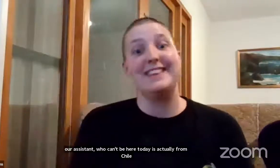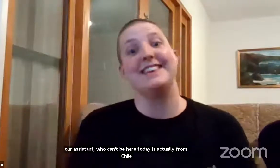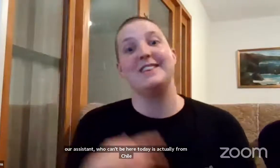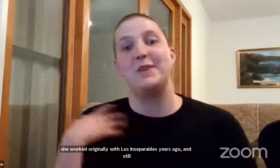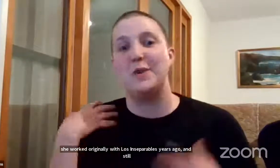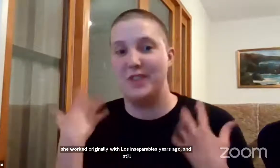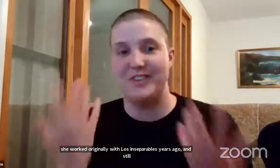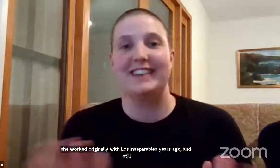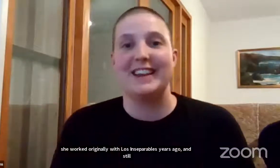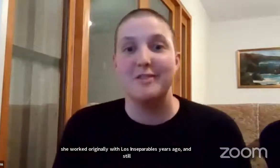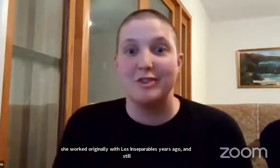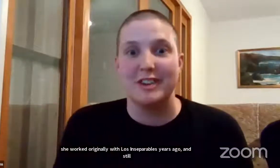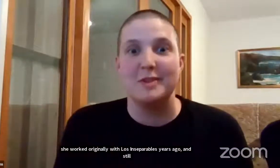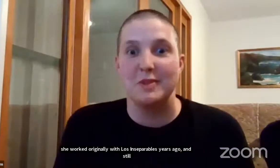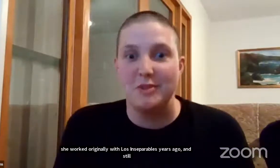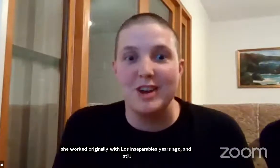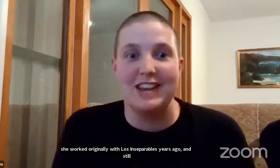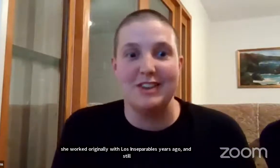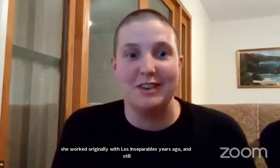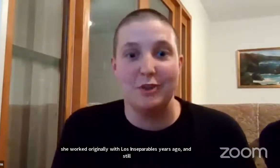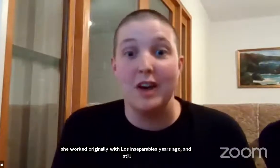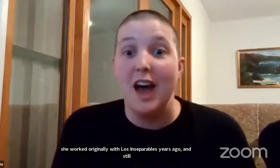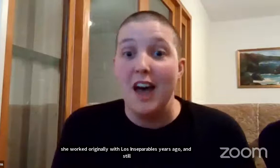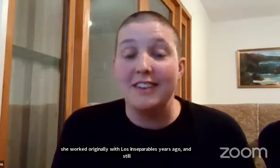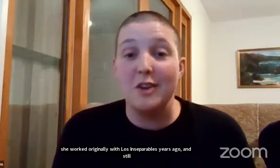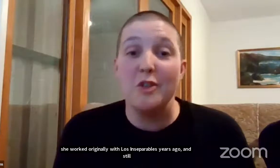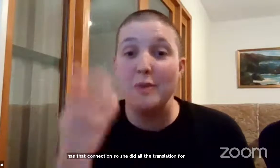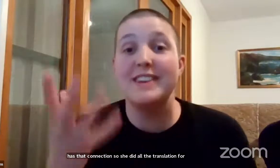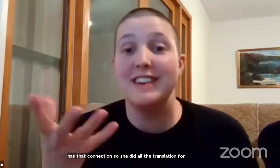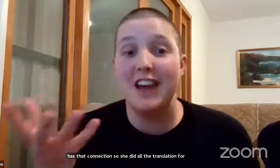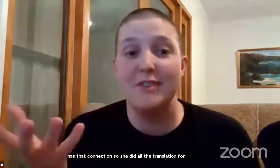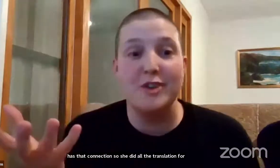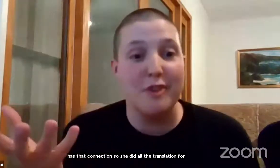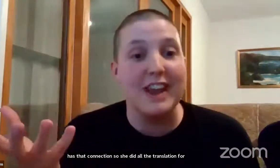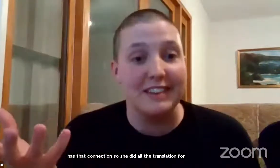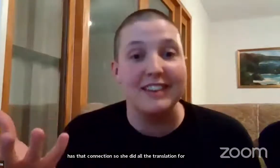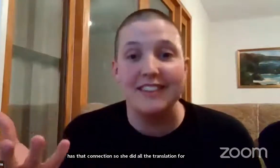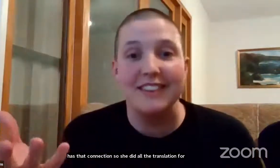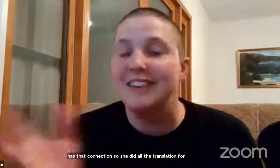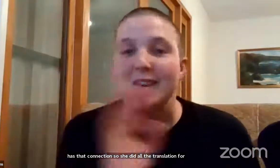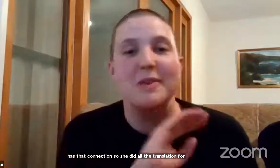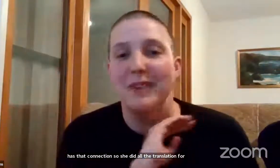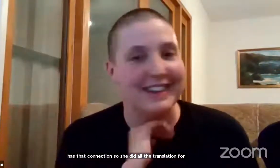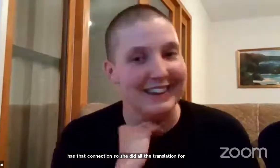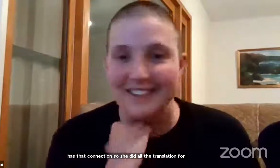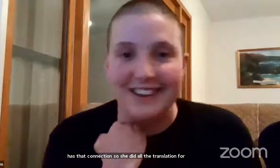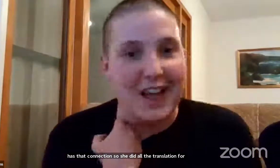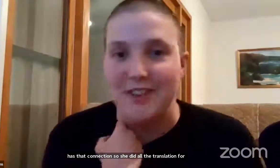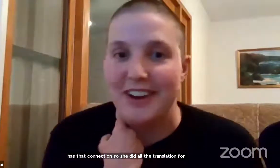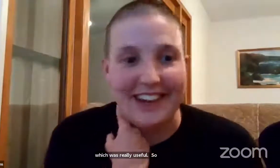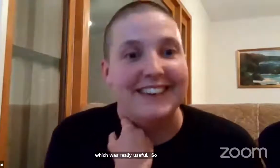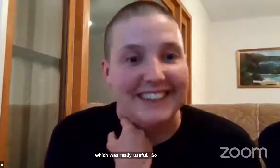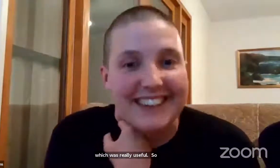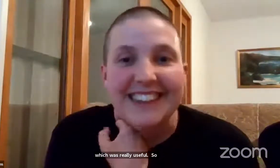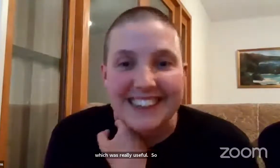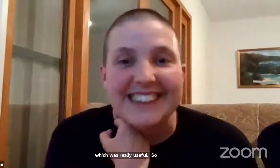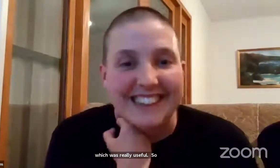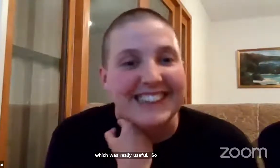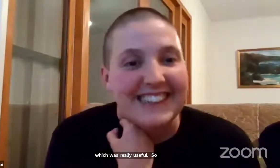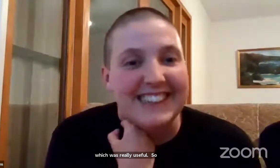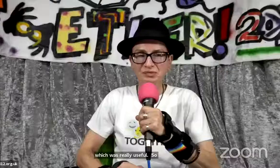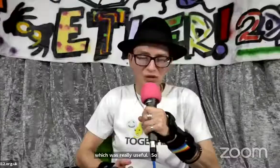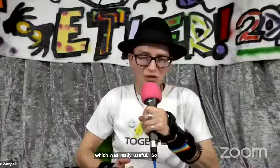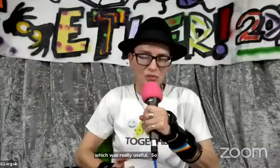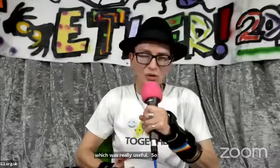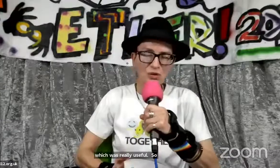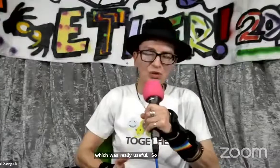So she did all the translation for us, which was really useful. So But although we did learn a few phrases, we didn't learn the translations.